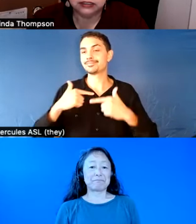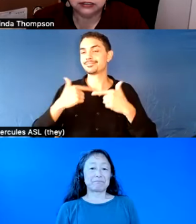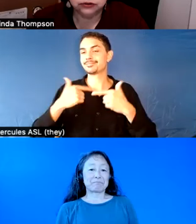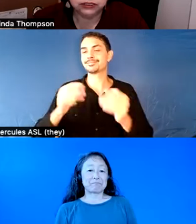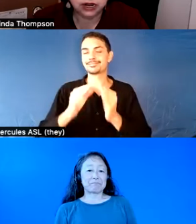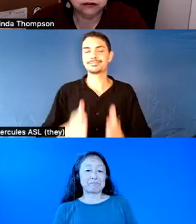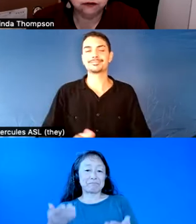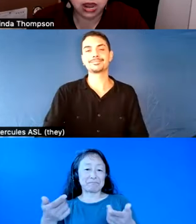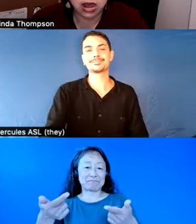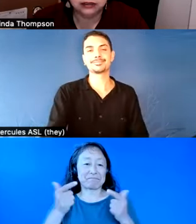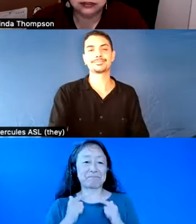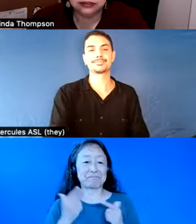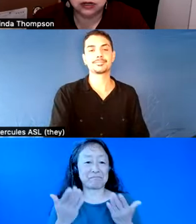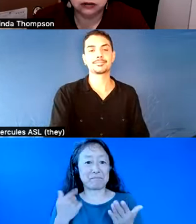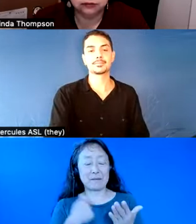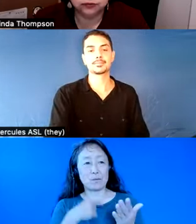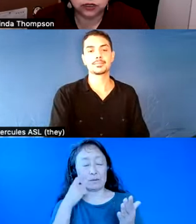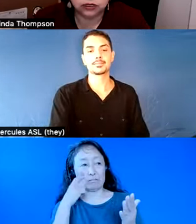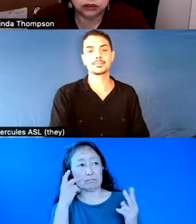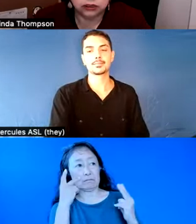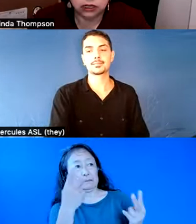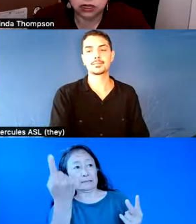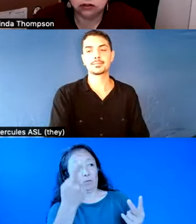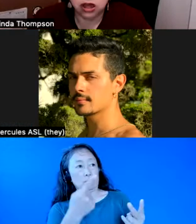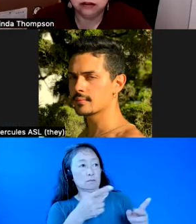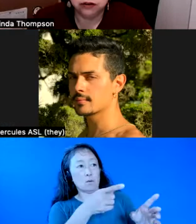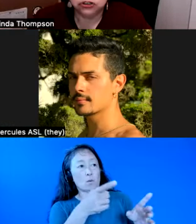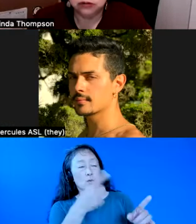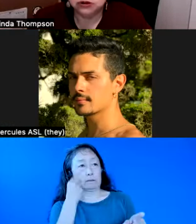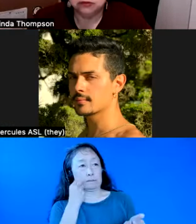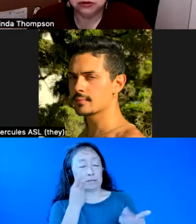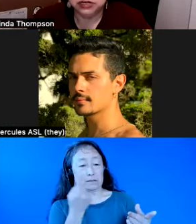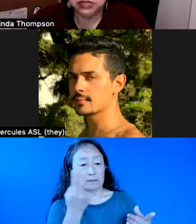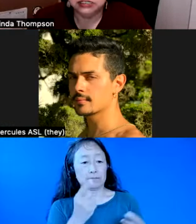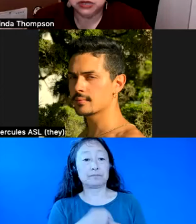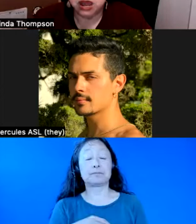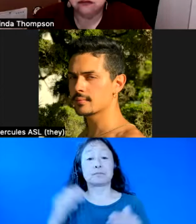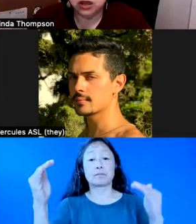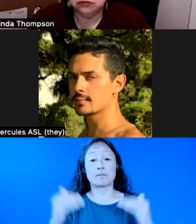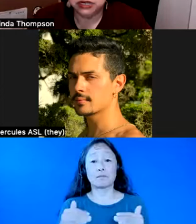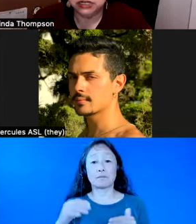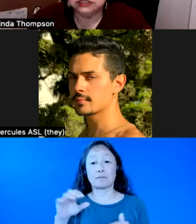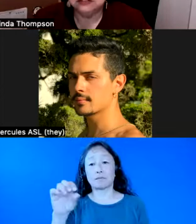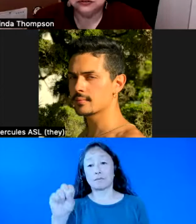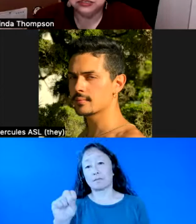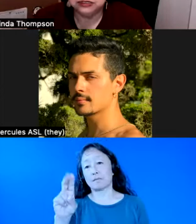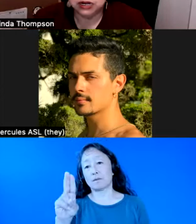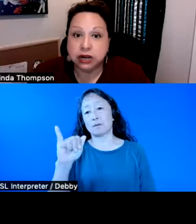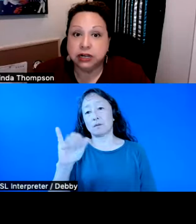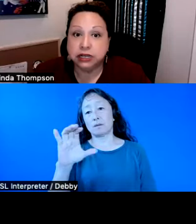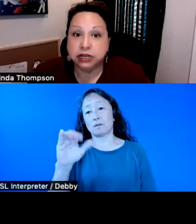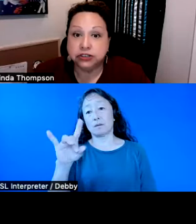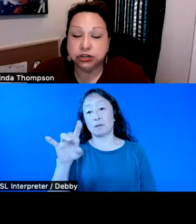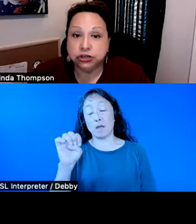And then suicide facts. In a lot of our tribal communities, we have high rates of